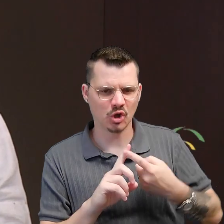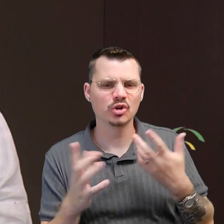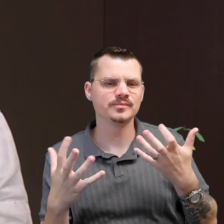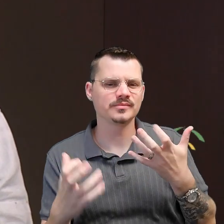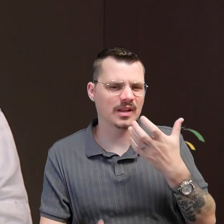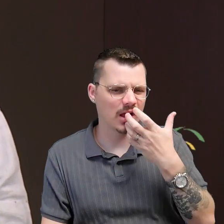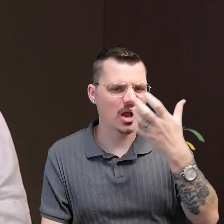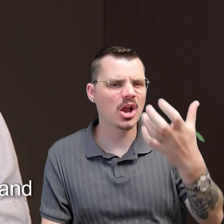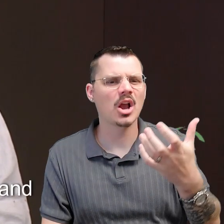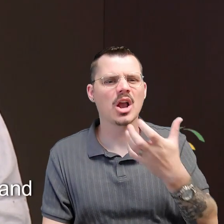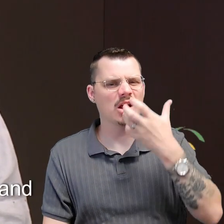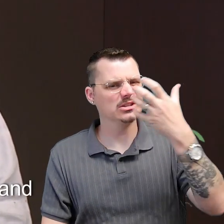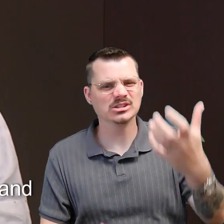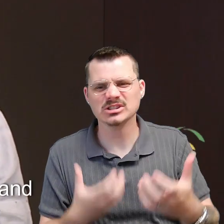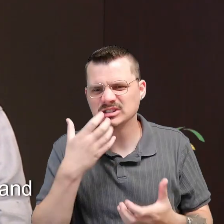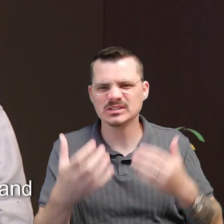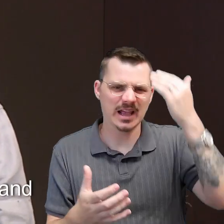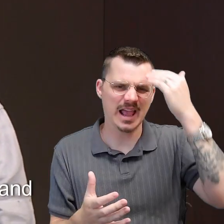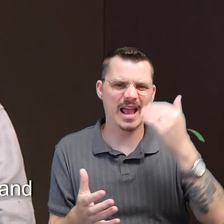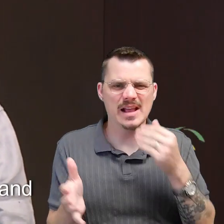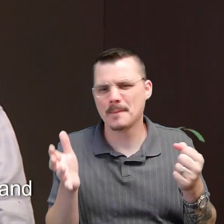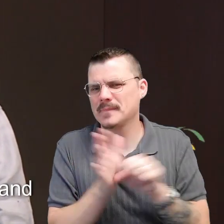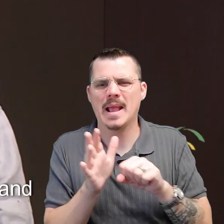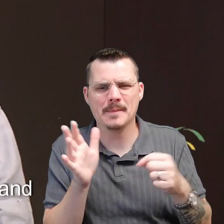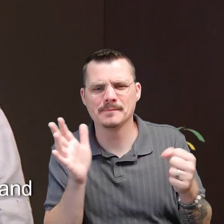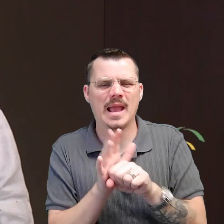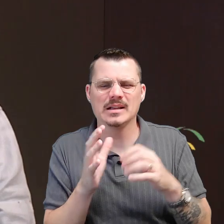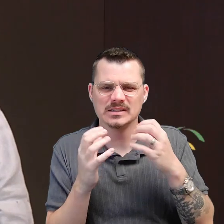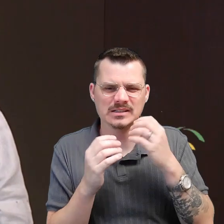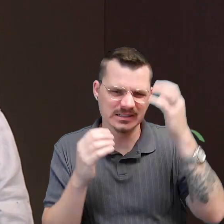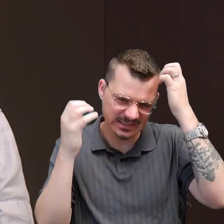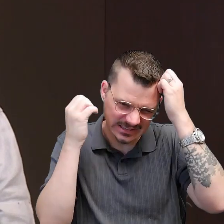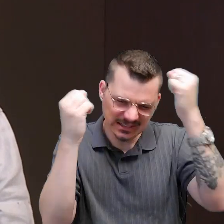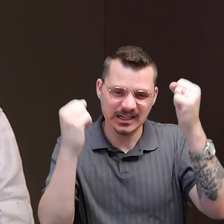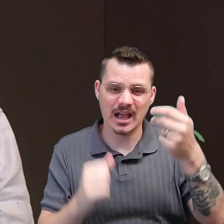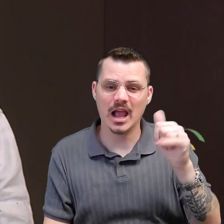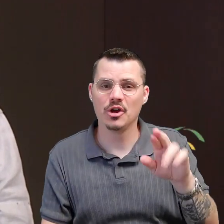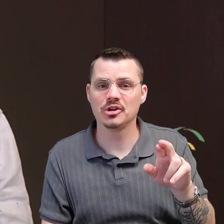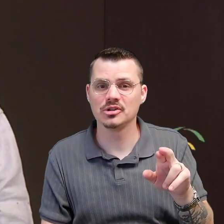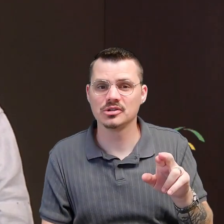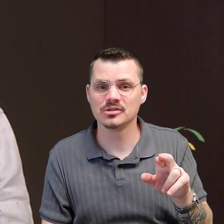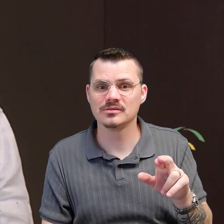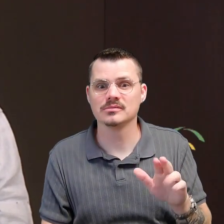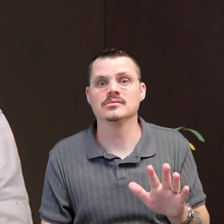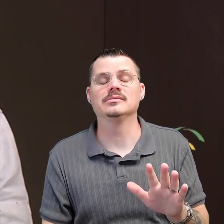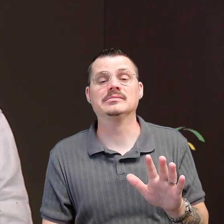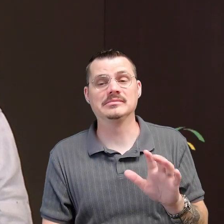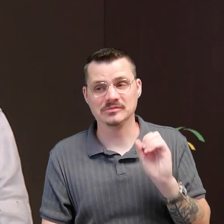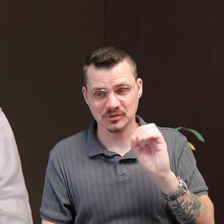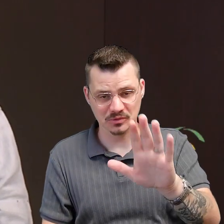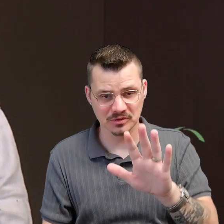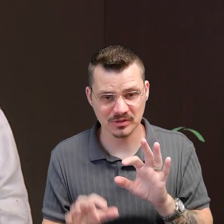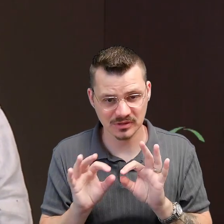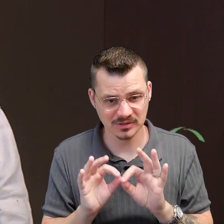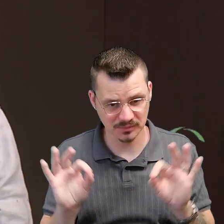start howling and shrieking and banging her head and pulling out her hair. Okay, so this